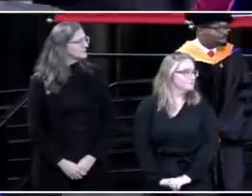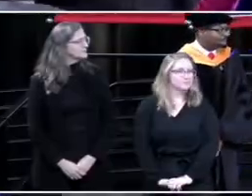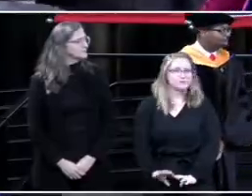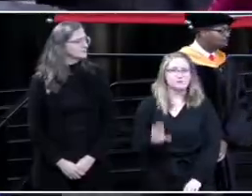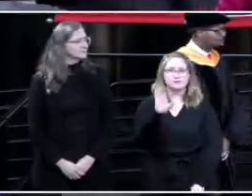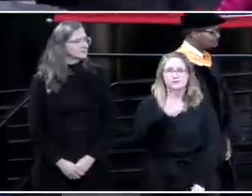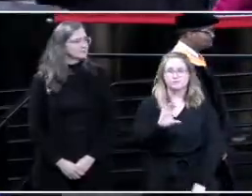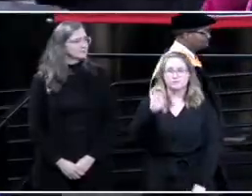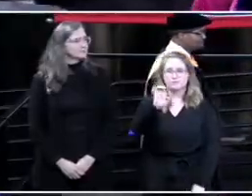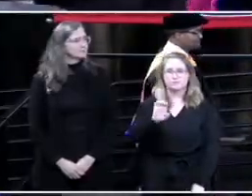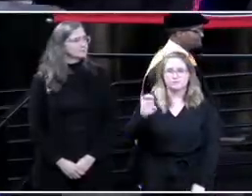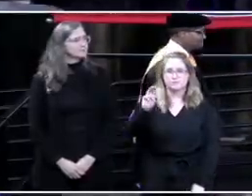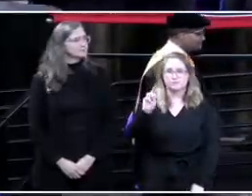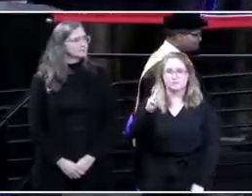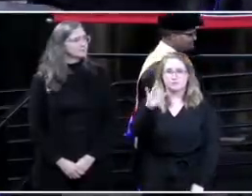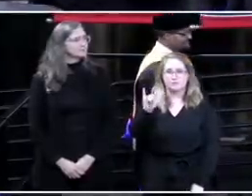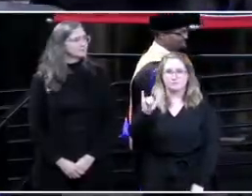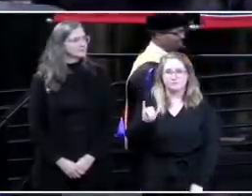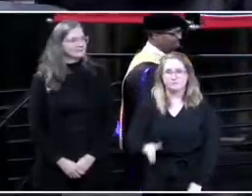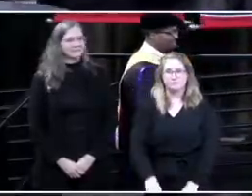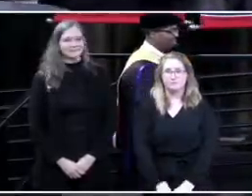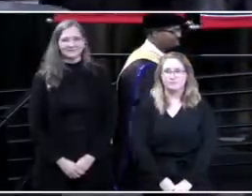Corey Eugene Murray.